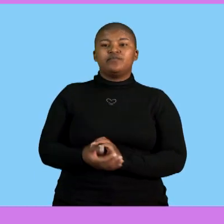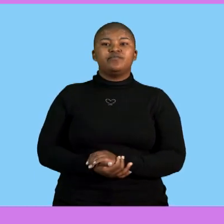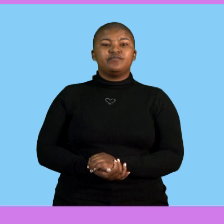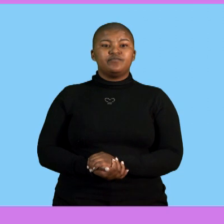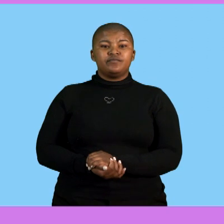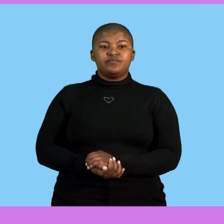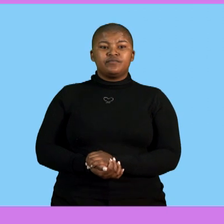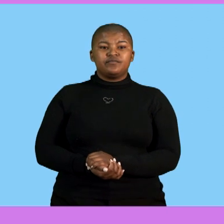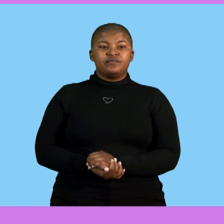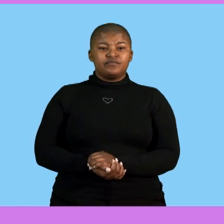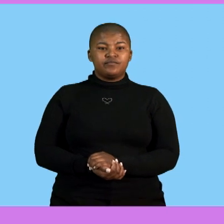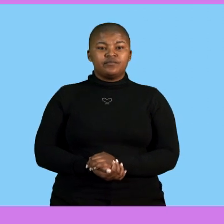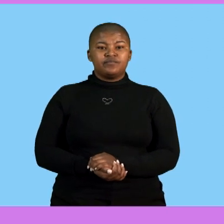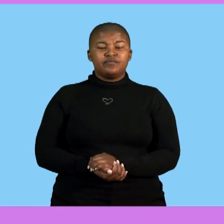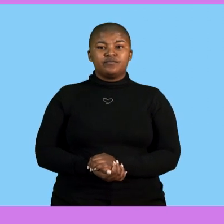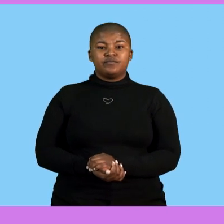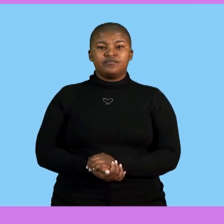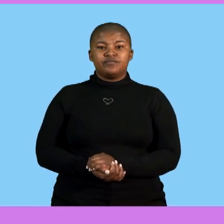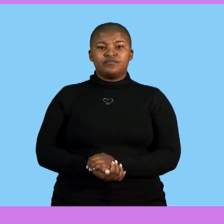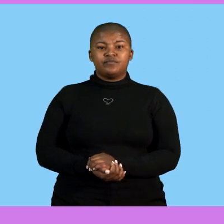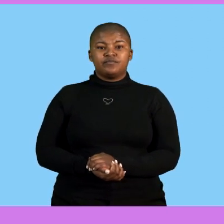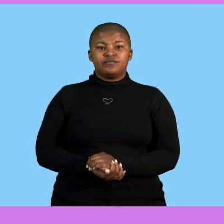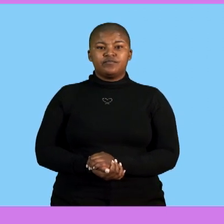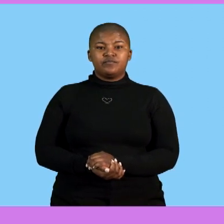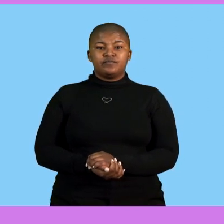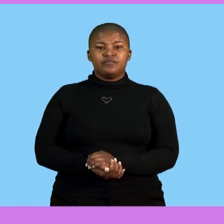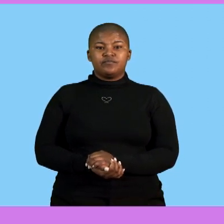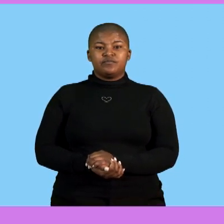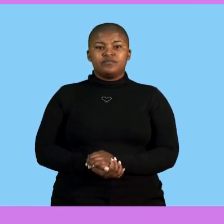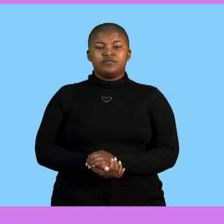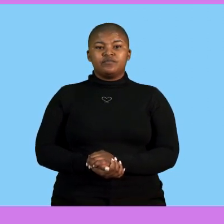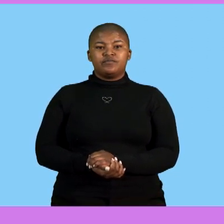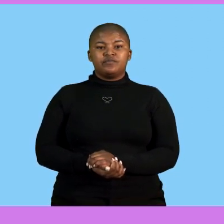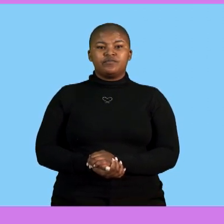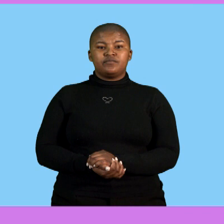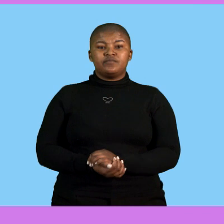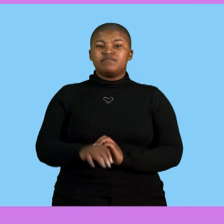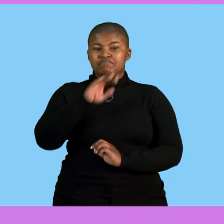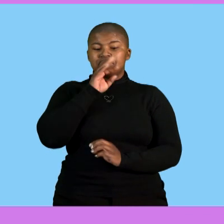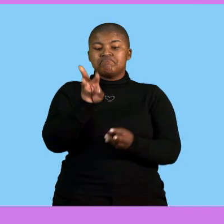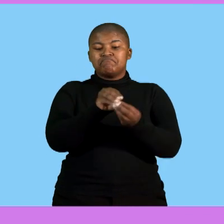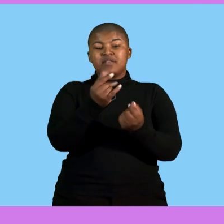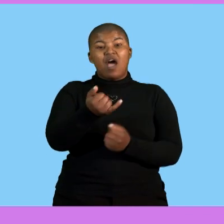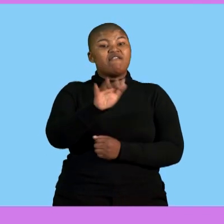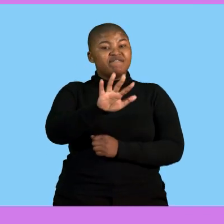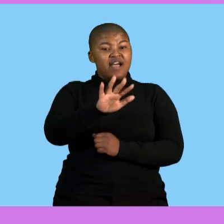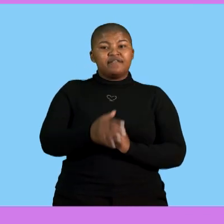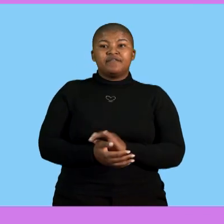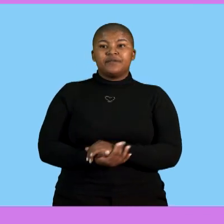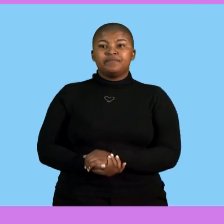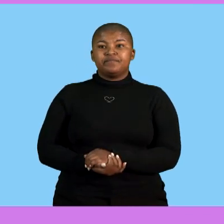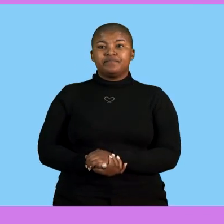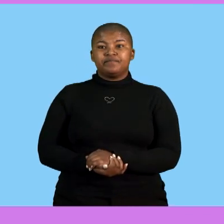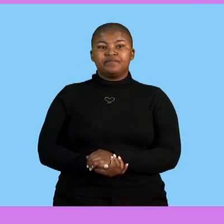34. 34 will be between 31 and 40, so this will be 5. So this learner got